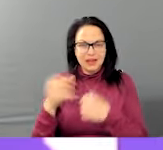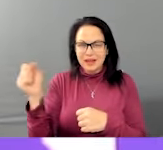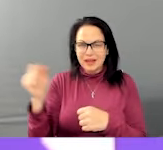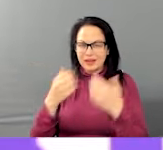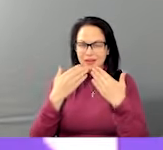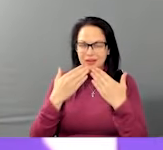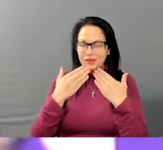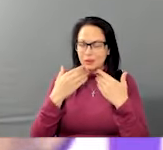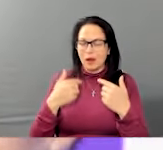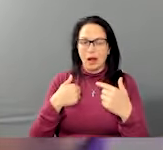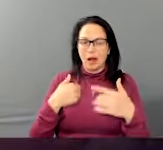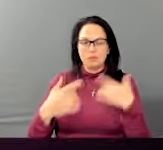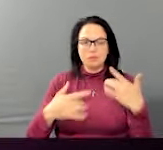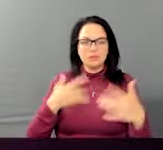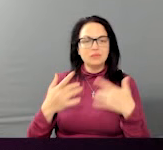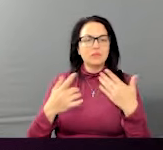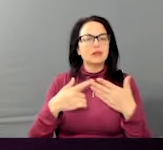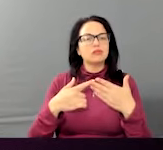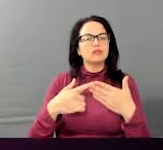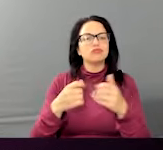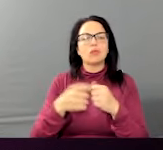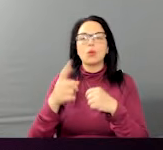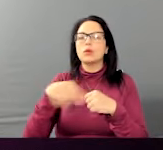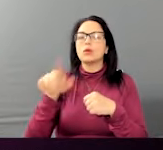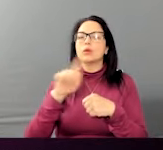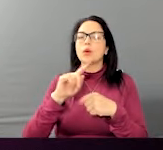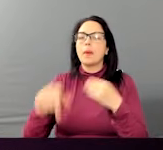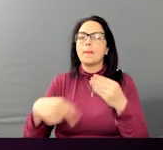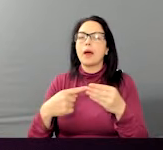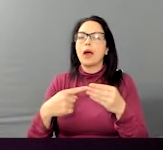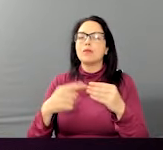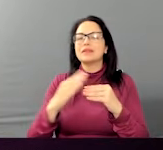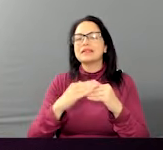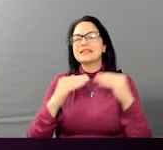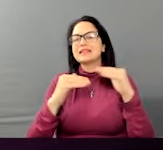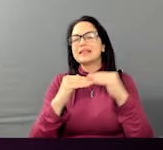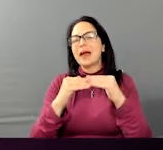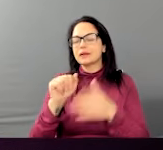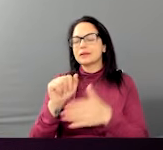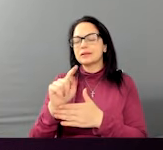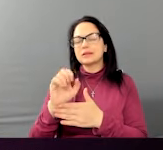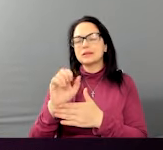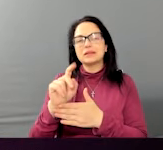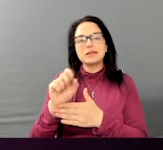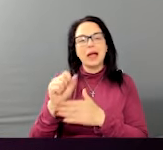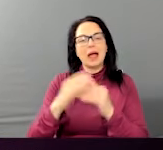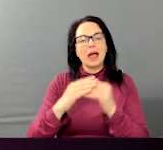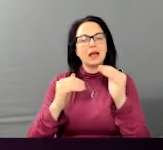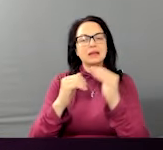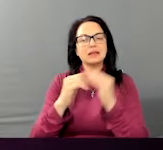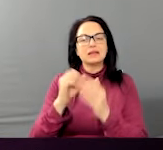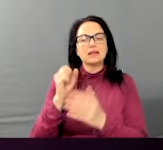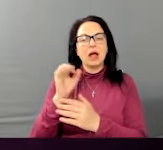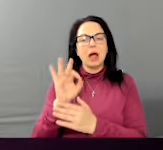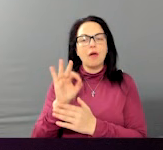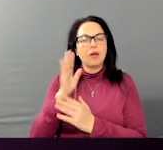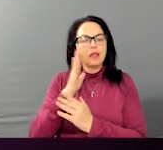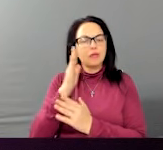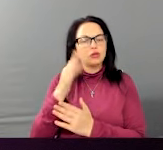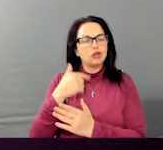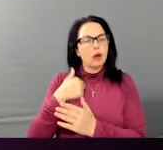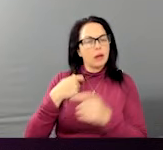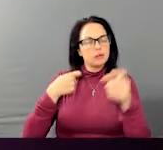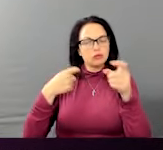to talk with you all about the stacks of the future. And I am the Director of Developer Experience